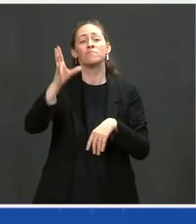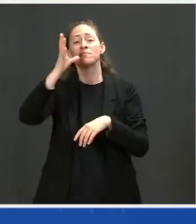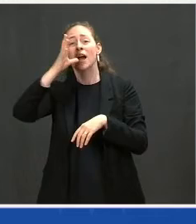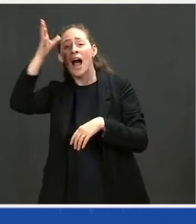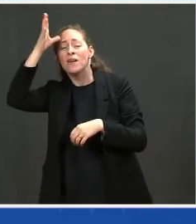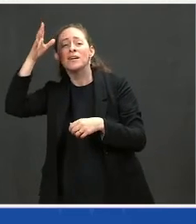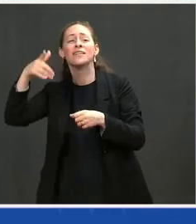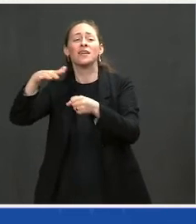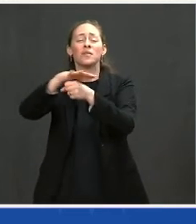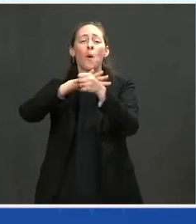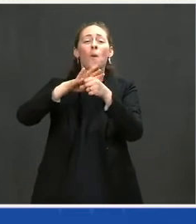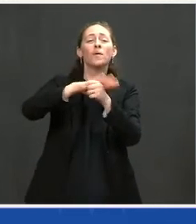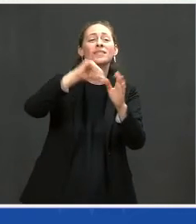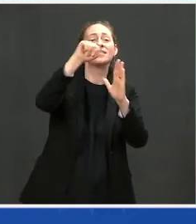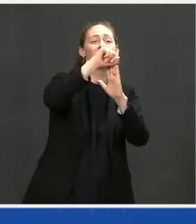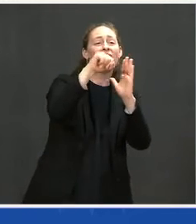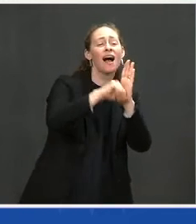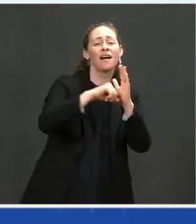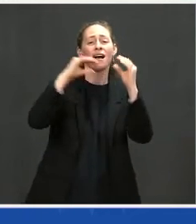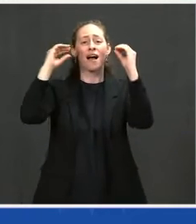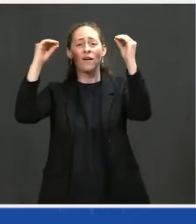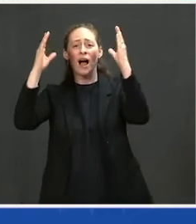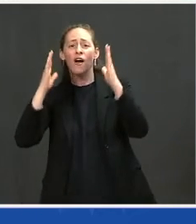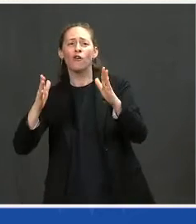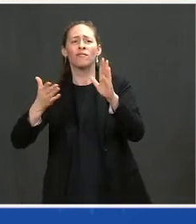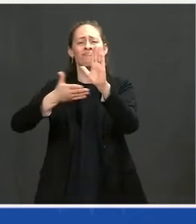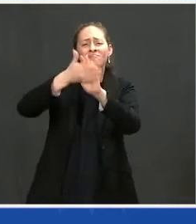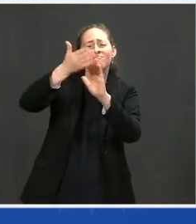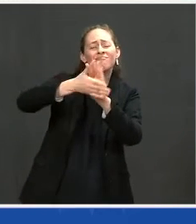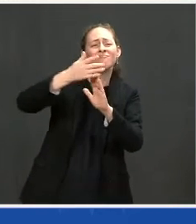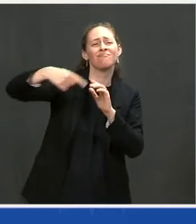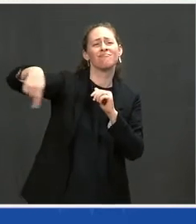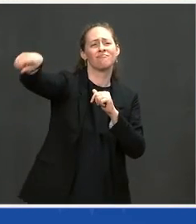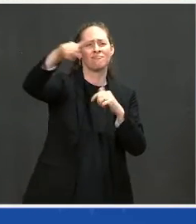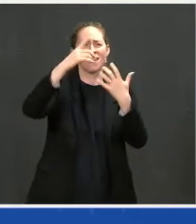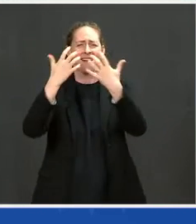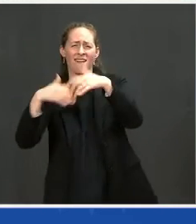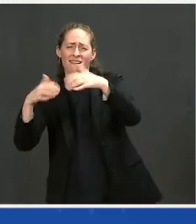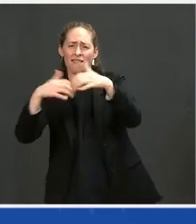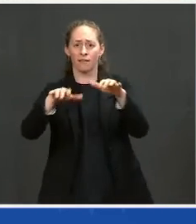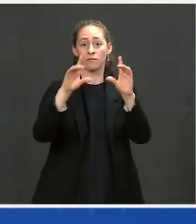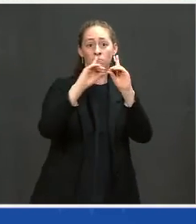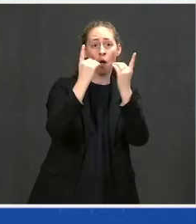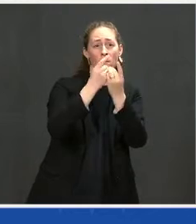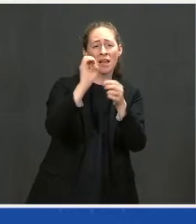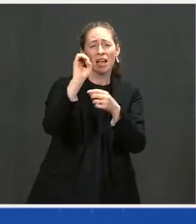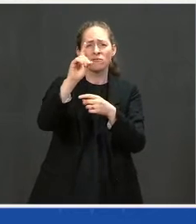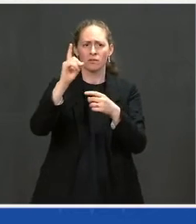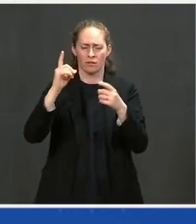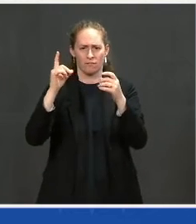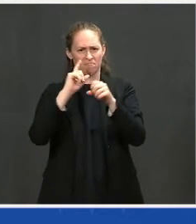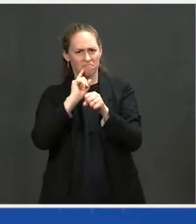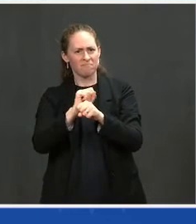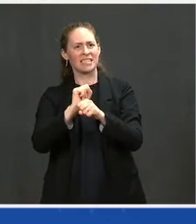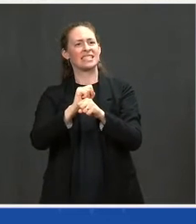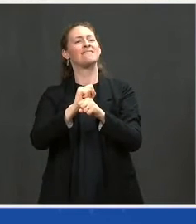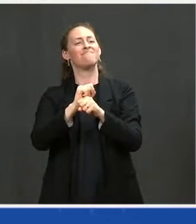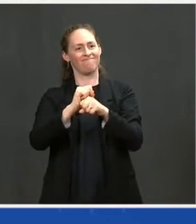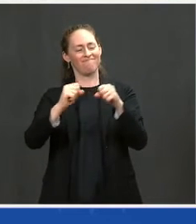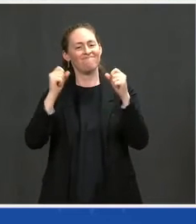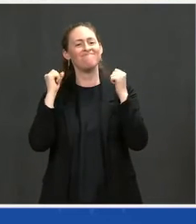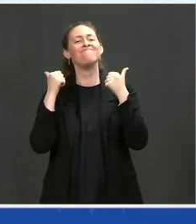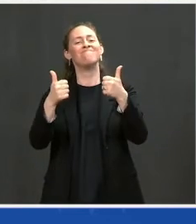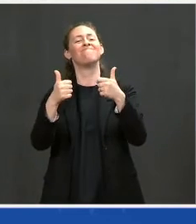education officials, and leaders, recent Department of Education survey shows that nearly half of the K through